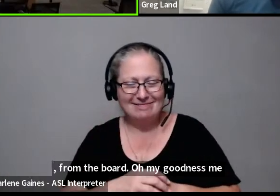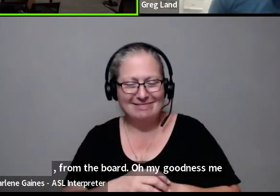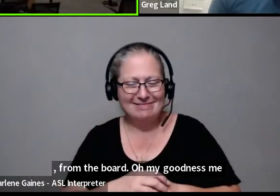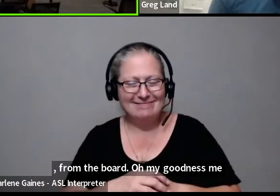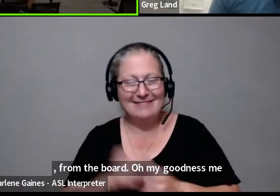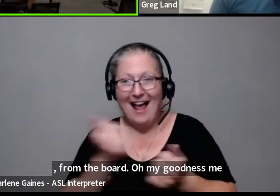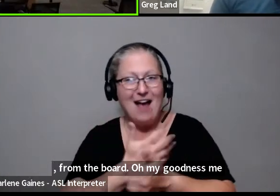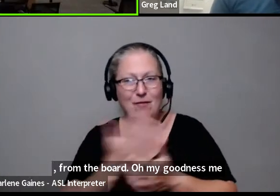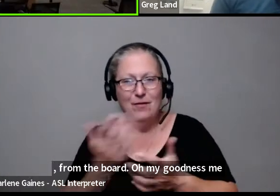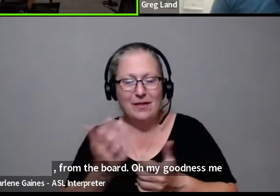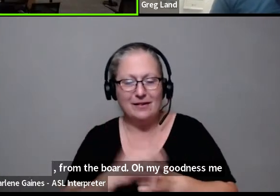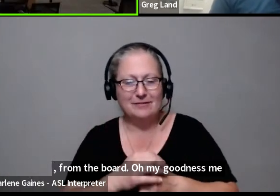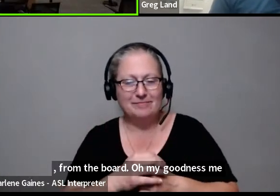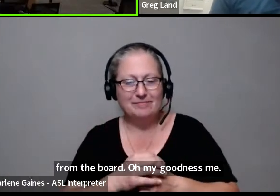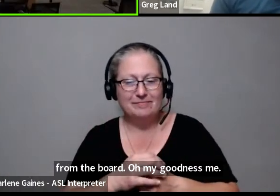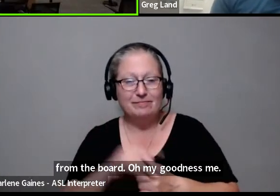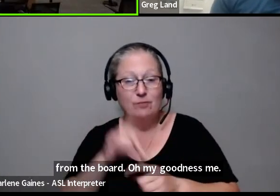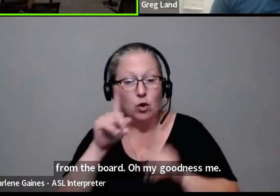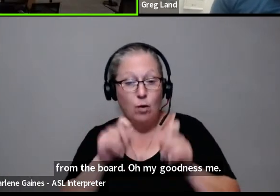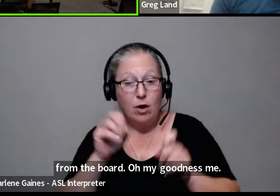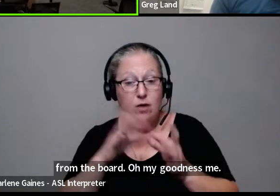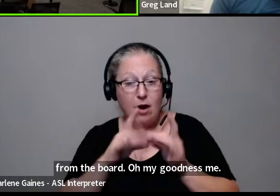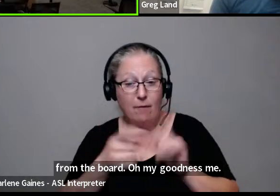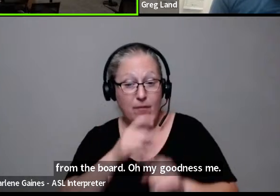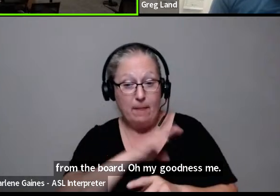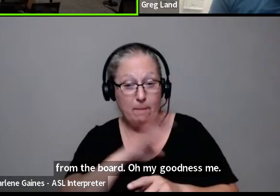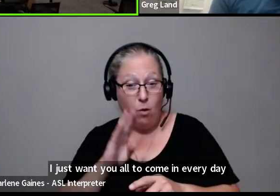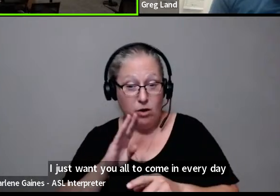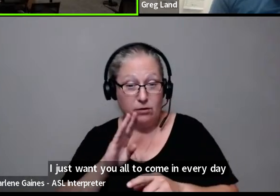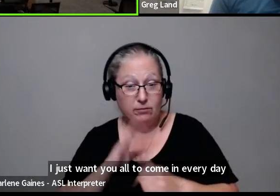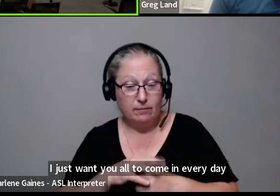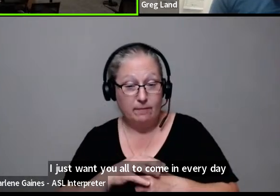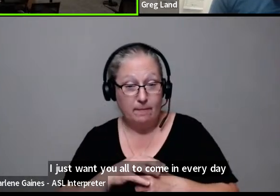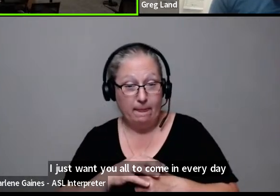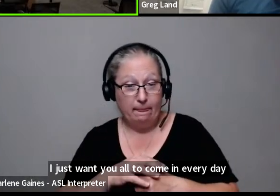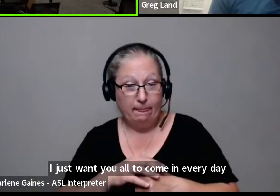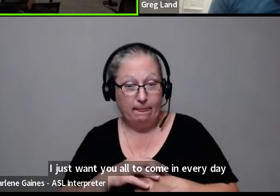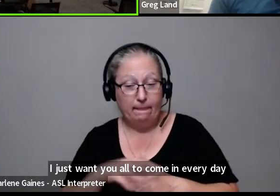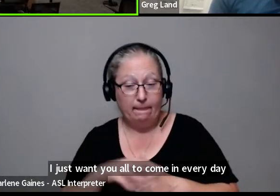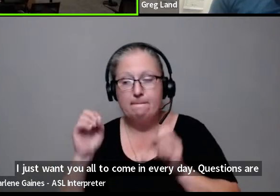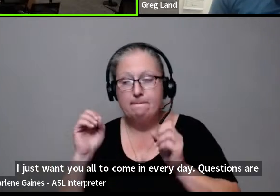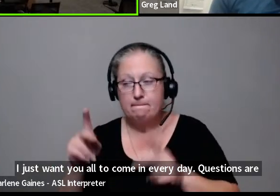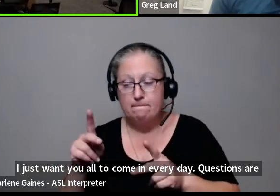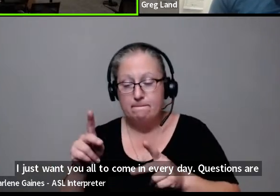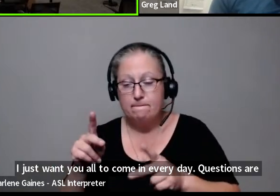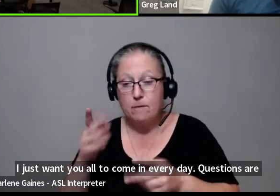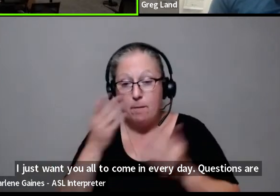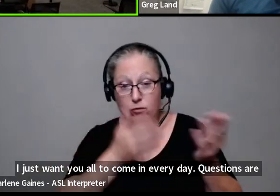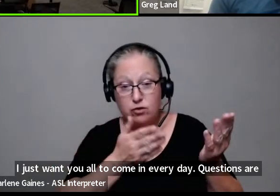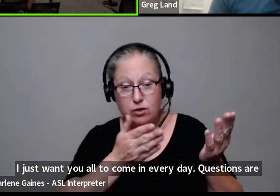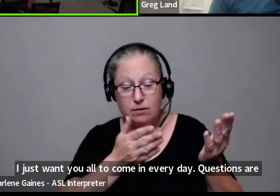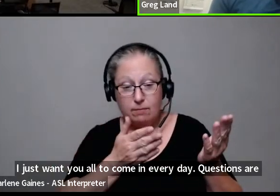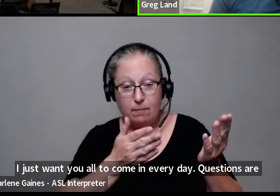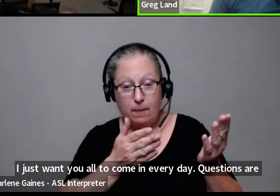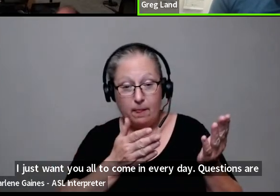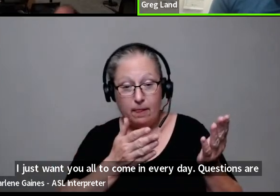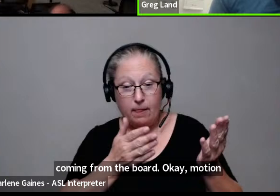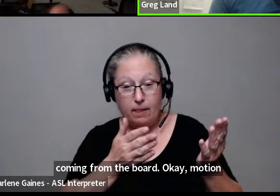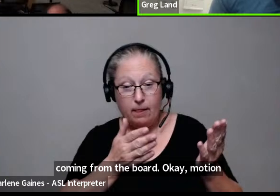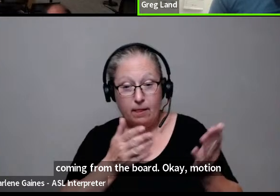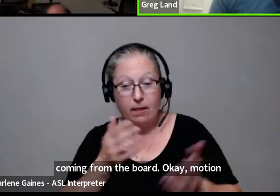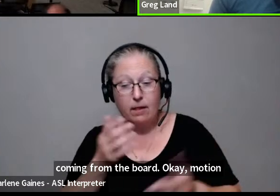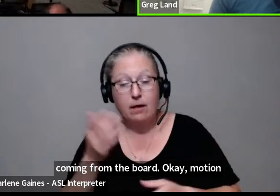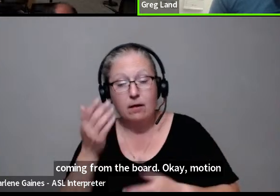everything. Questions or comments from the board? Okay. Motion? So